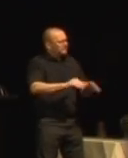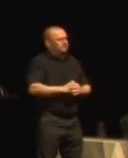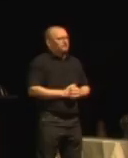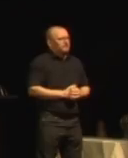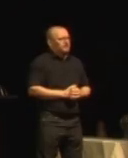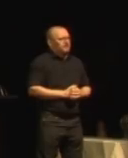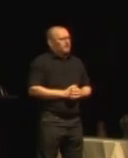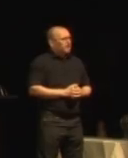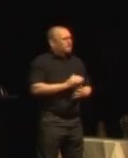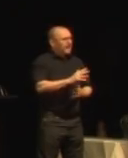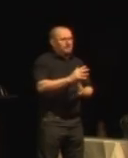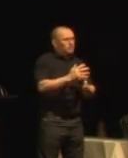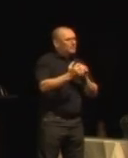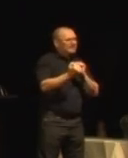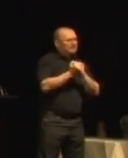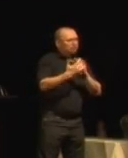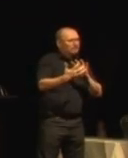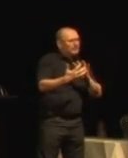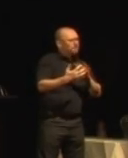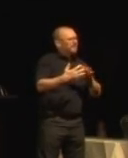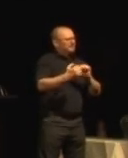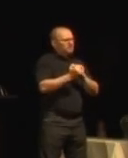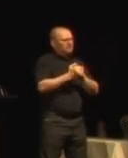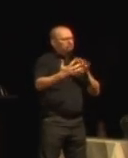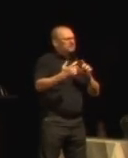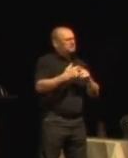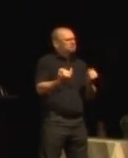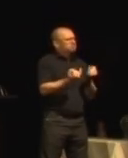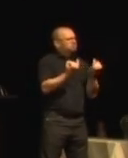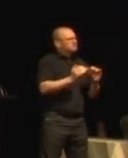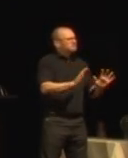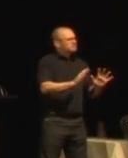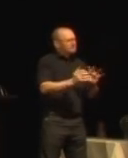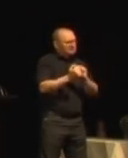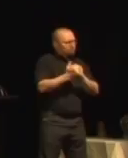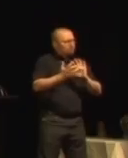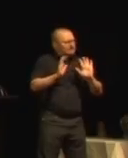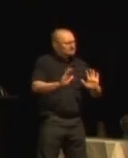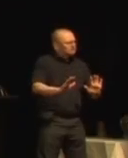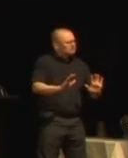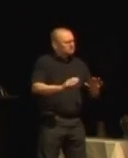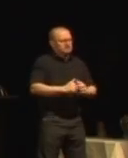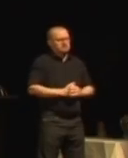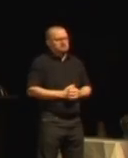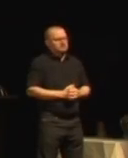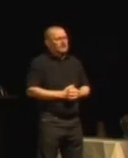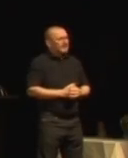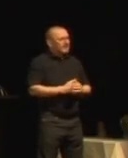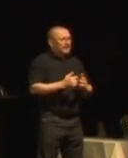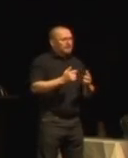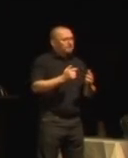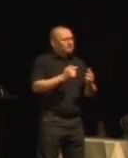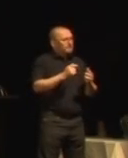but disagreement is no excuse for poor manners. Be open to different possibilities and to being wrong. Be kind